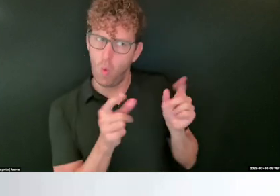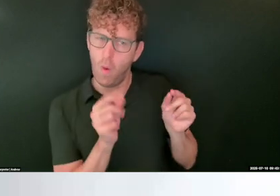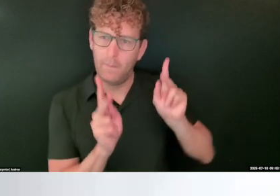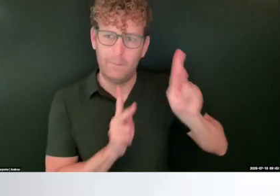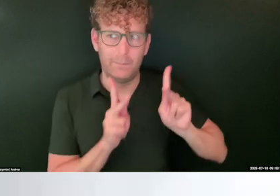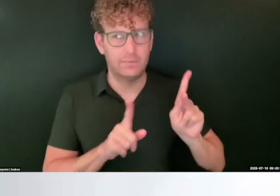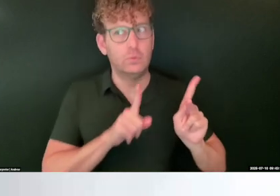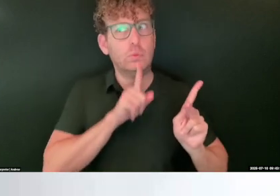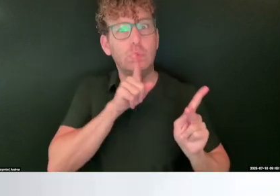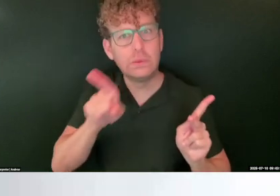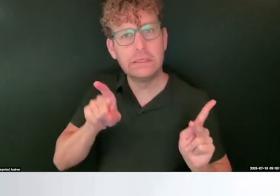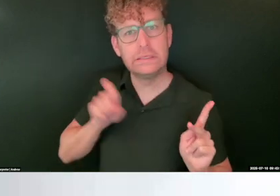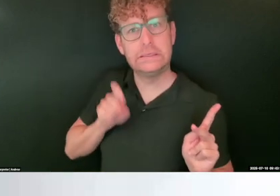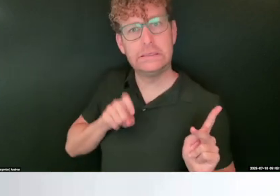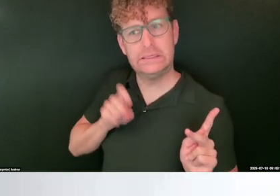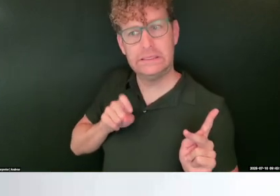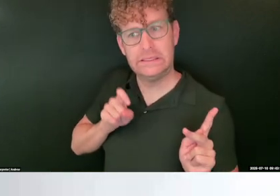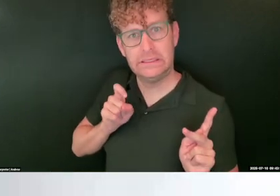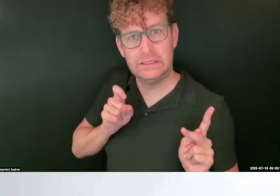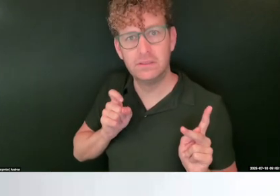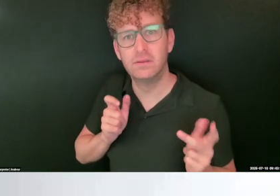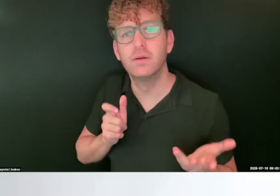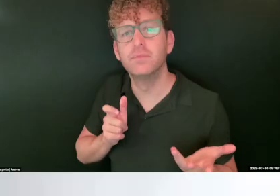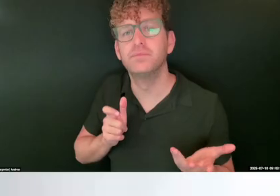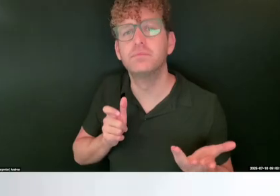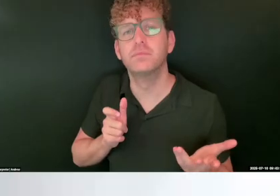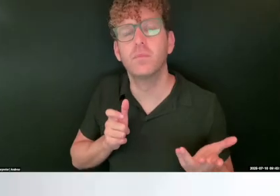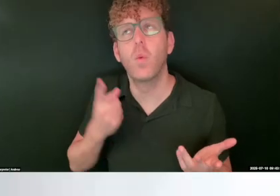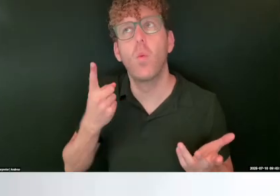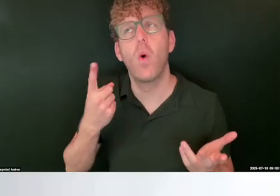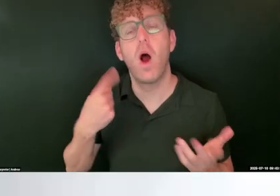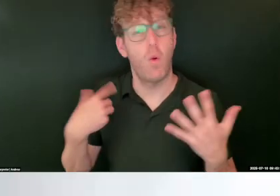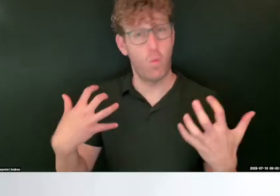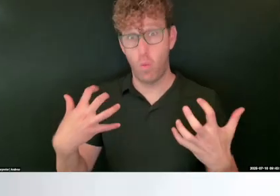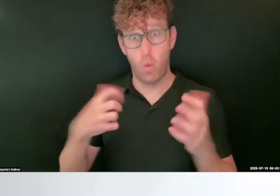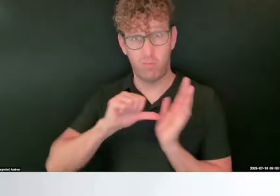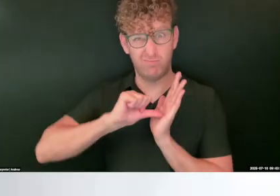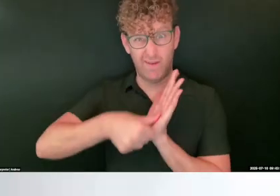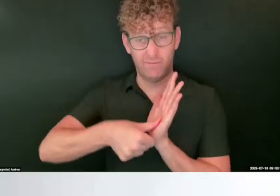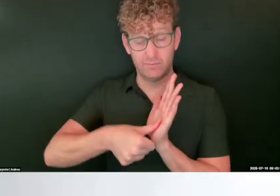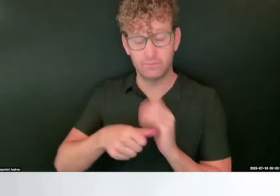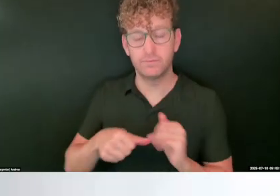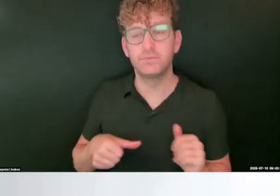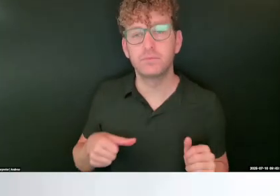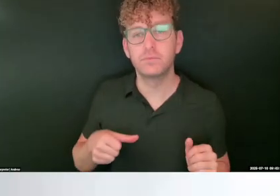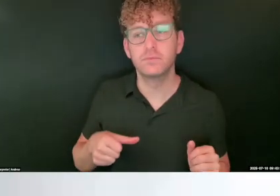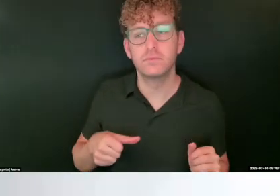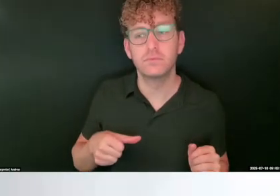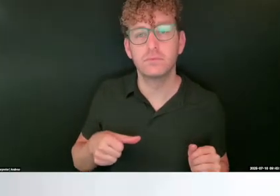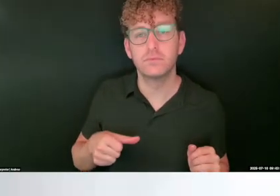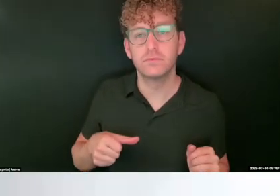and those who need, and we at this point, and one of the things I want to emphasize too